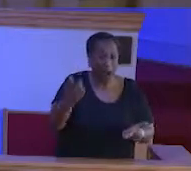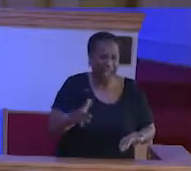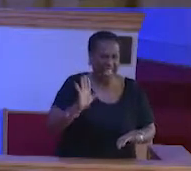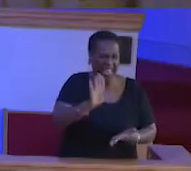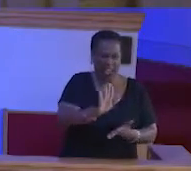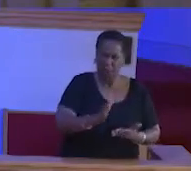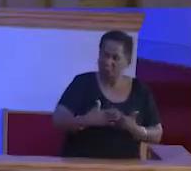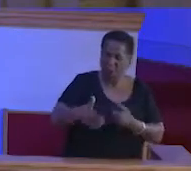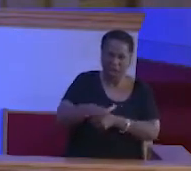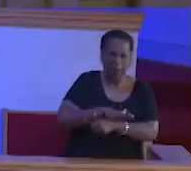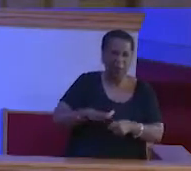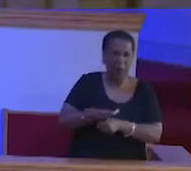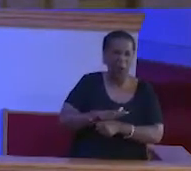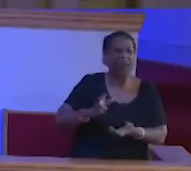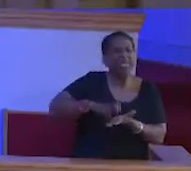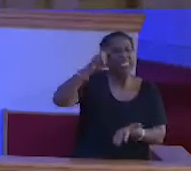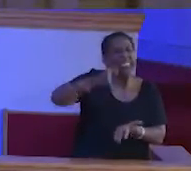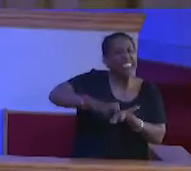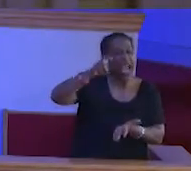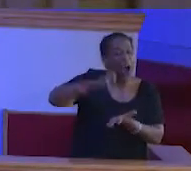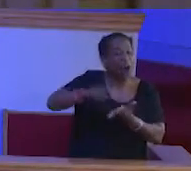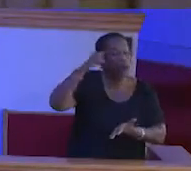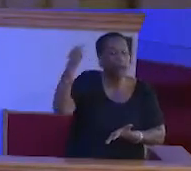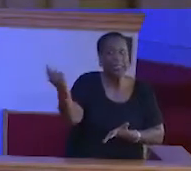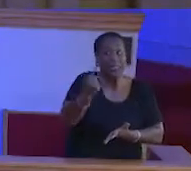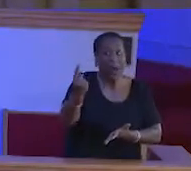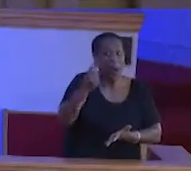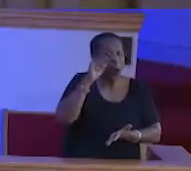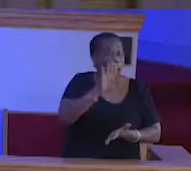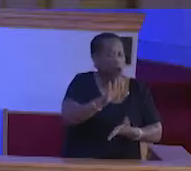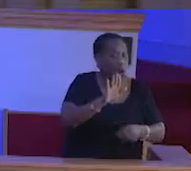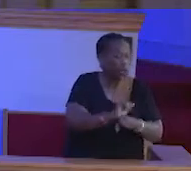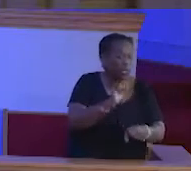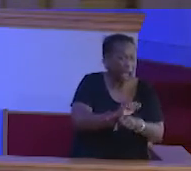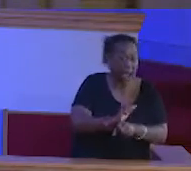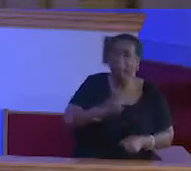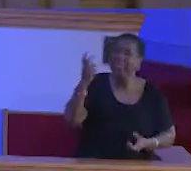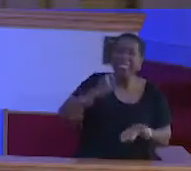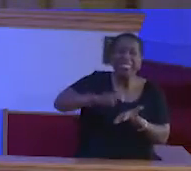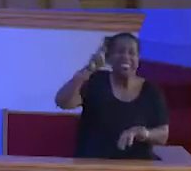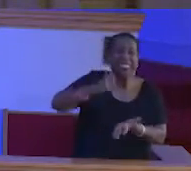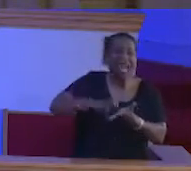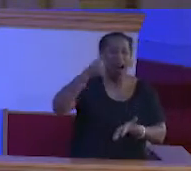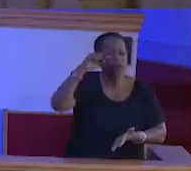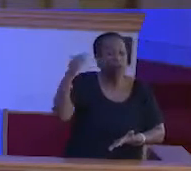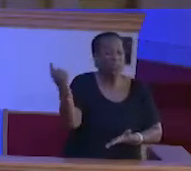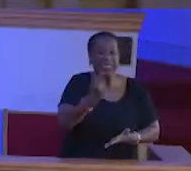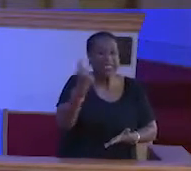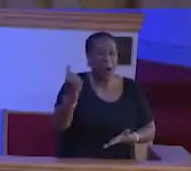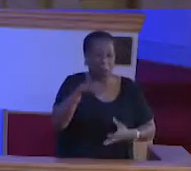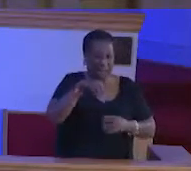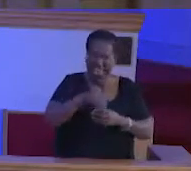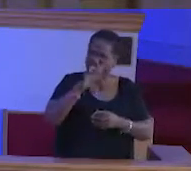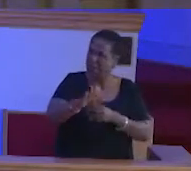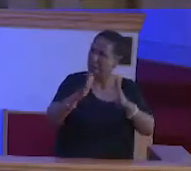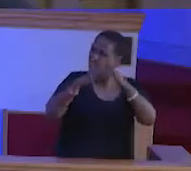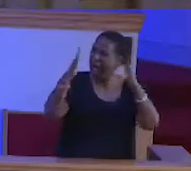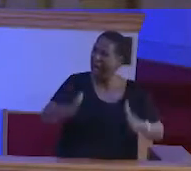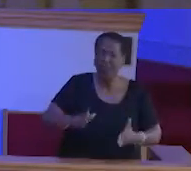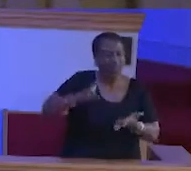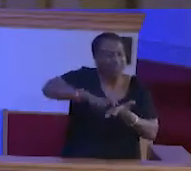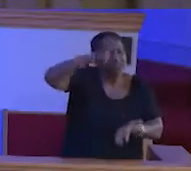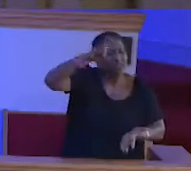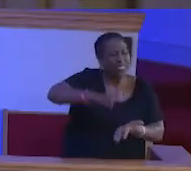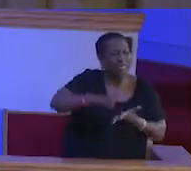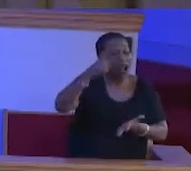your neighborhood? Shout for somebody on your job. Shout for somebody in your house. Shout